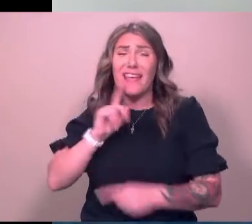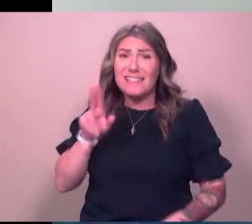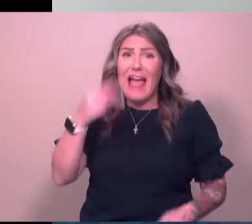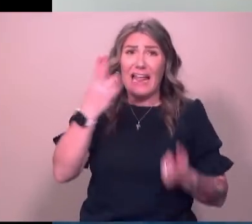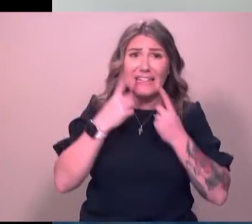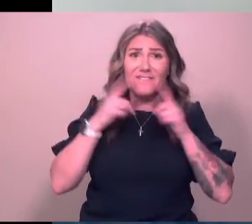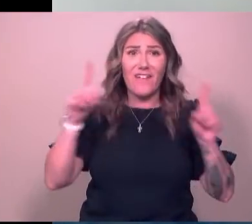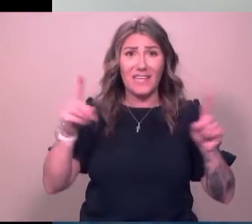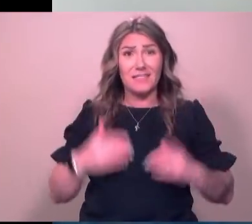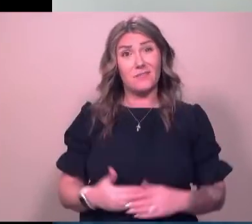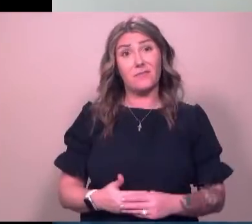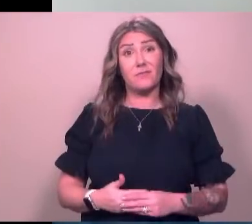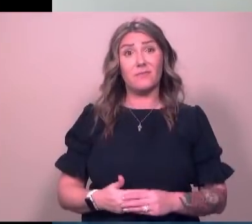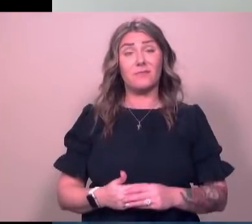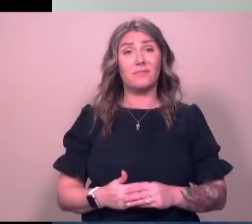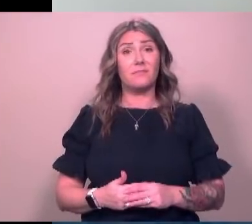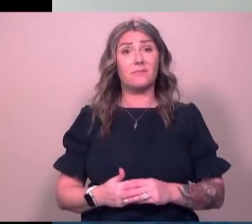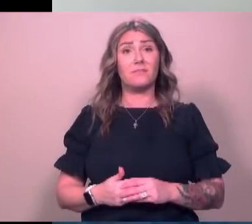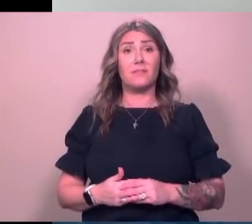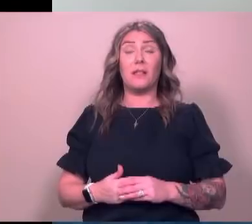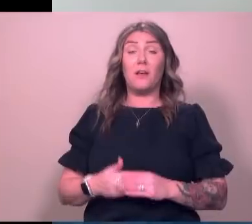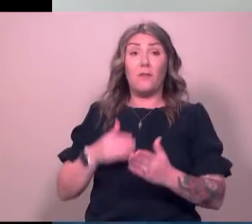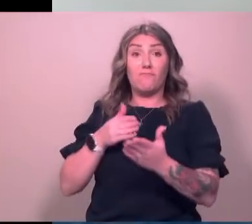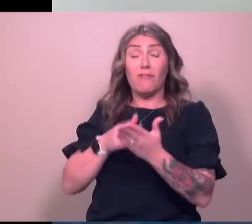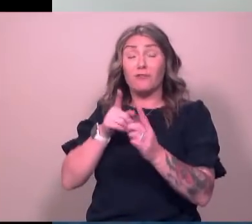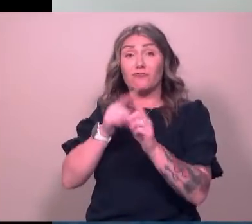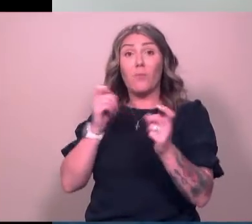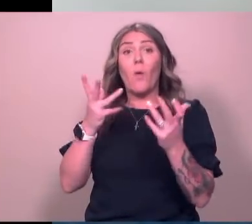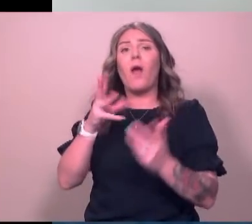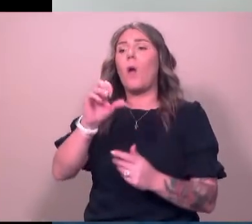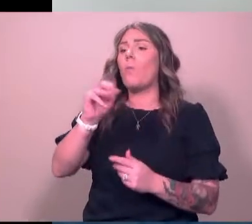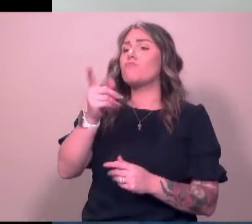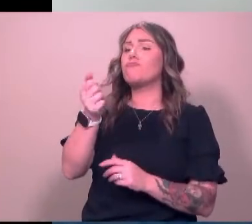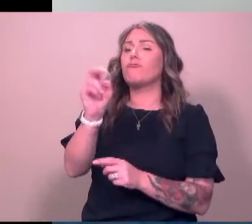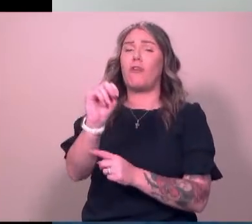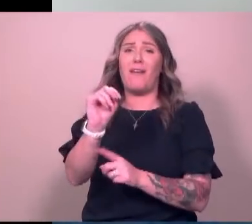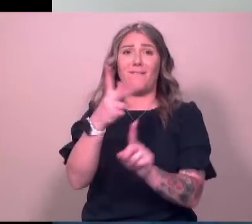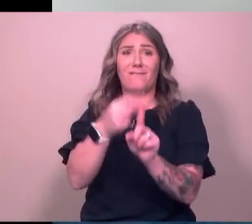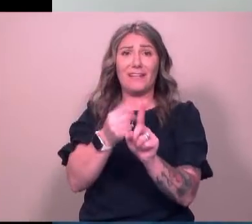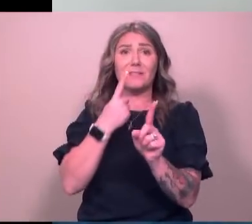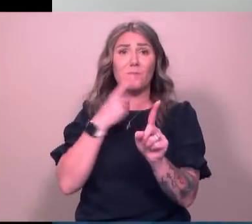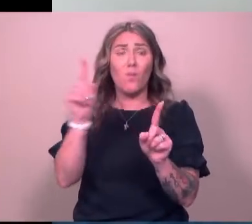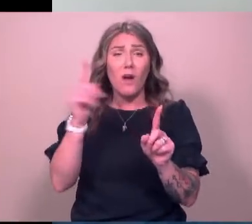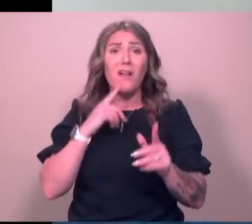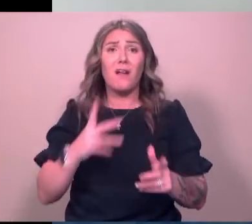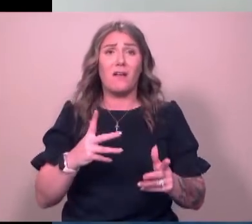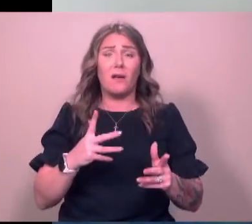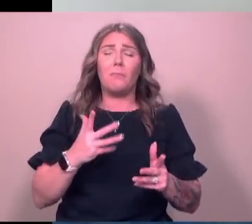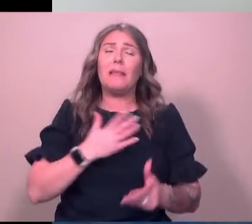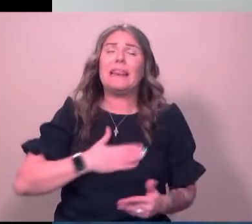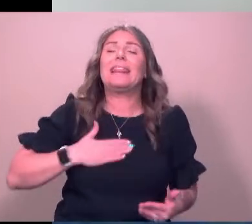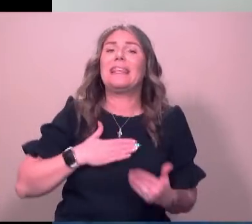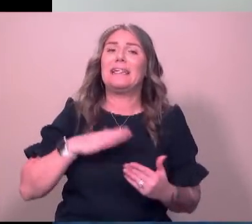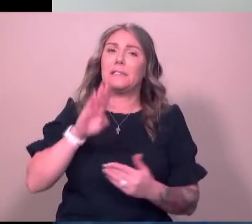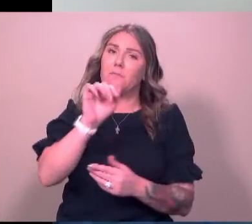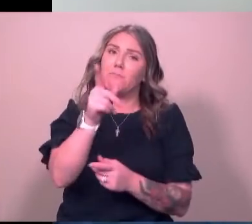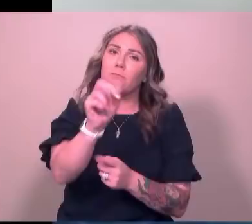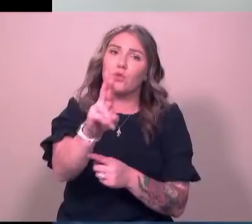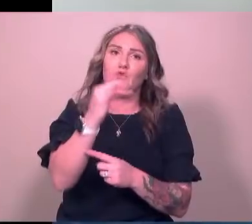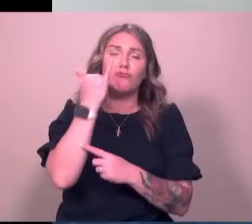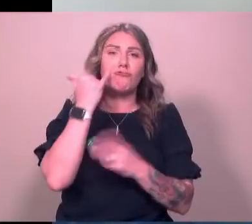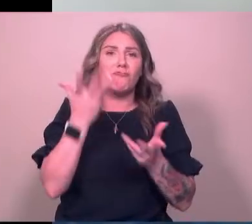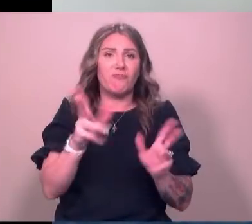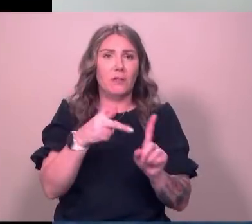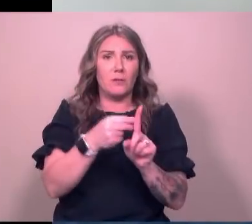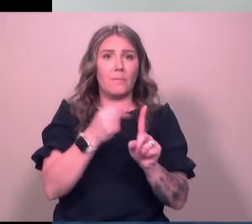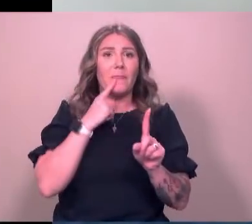actually, against Omicron. So vaccines do work. Please get boosted if you're vaccinated, because if